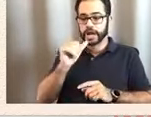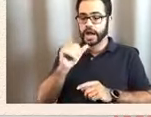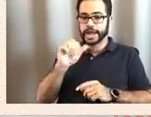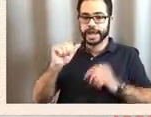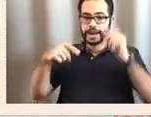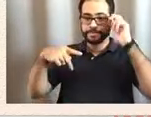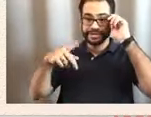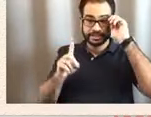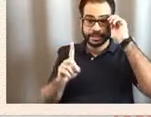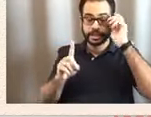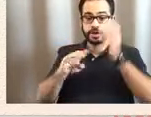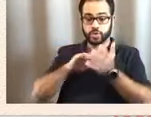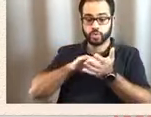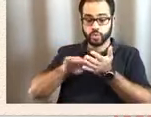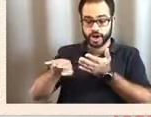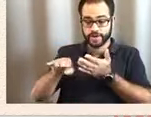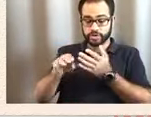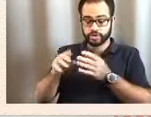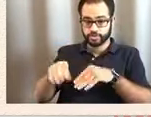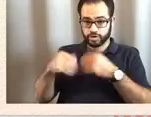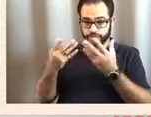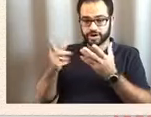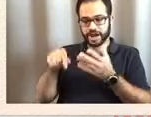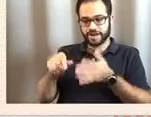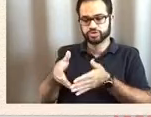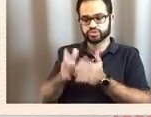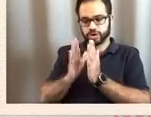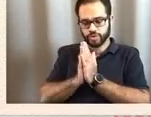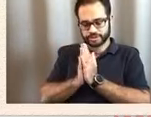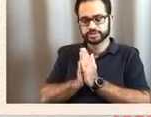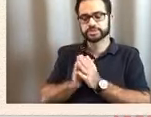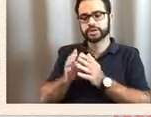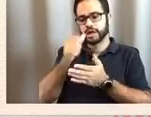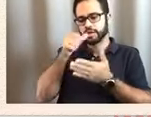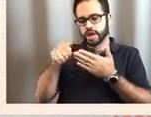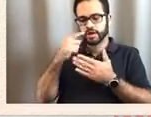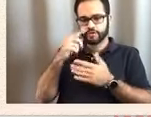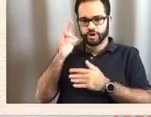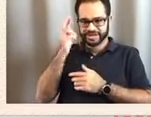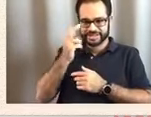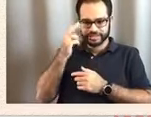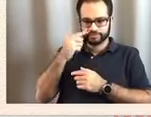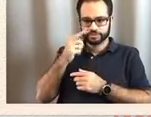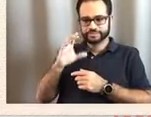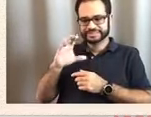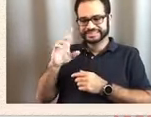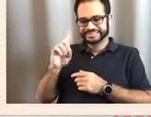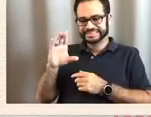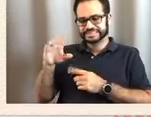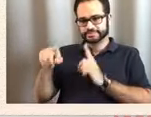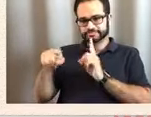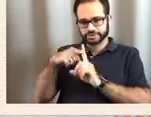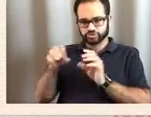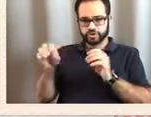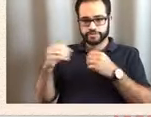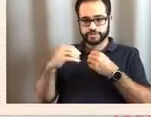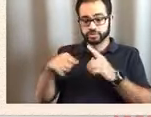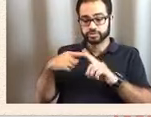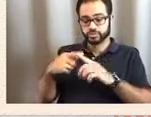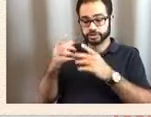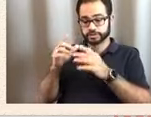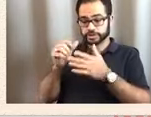you will need to request a letter of intent from CDC Plus office. Once this letter is completed by the agency vendor